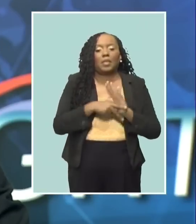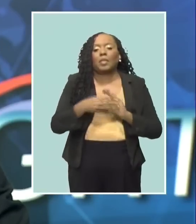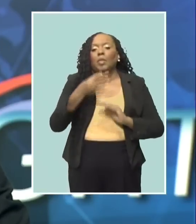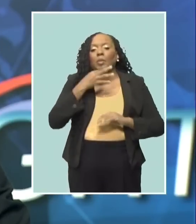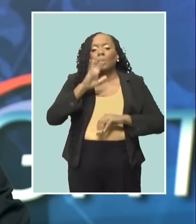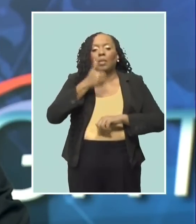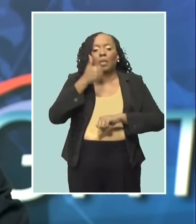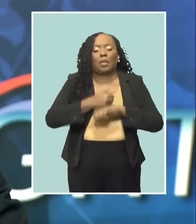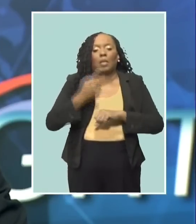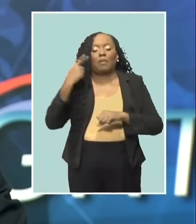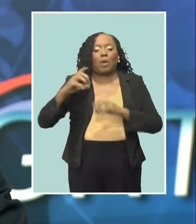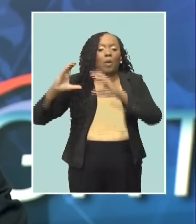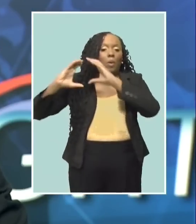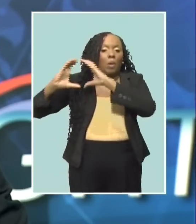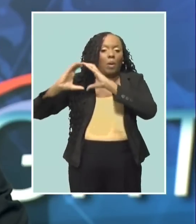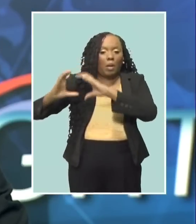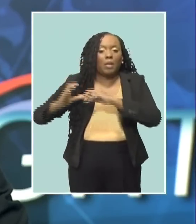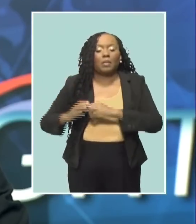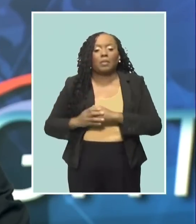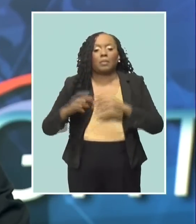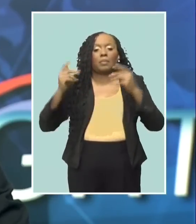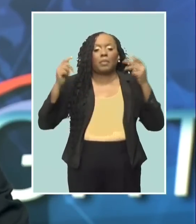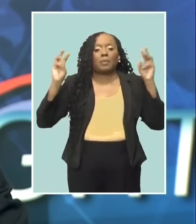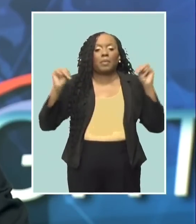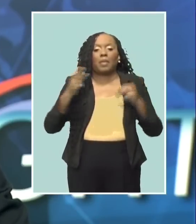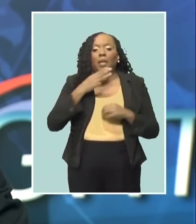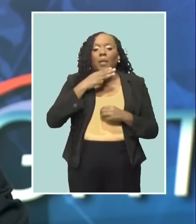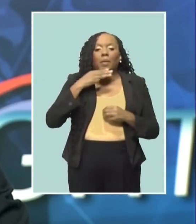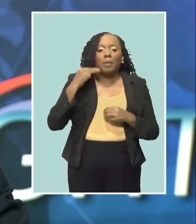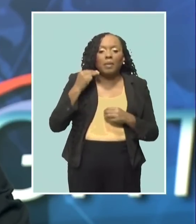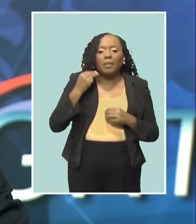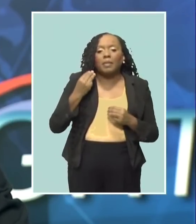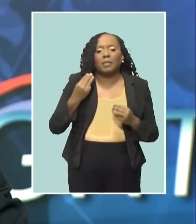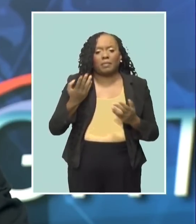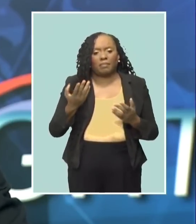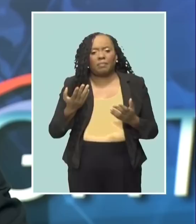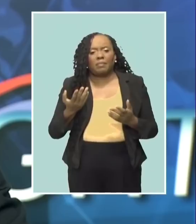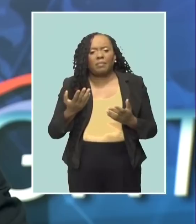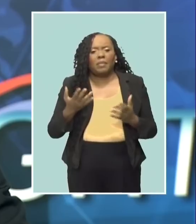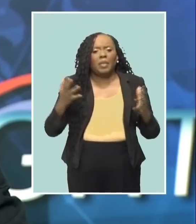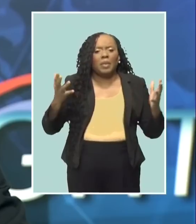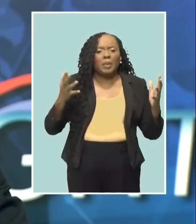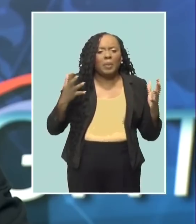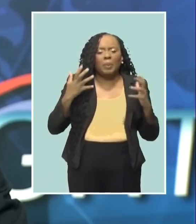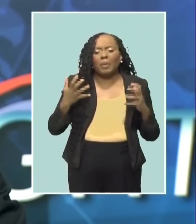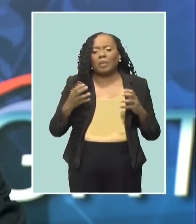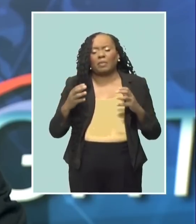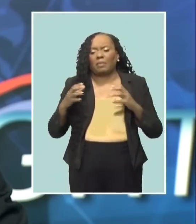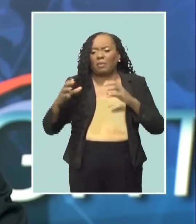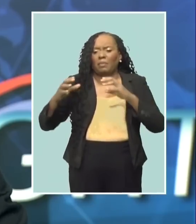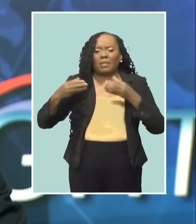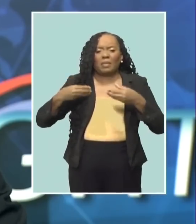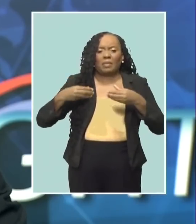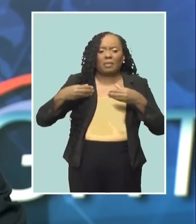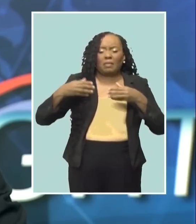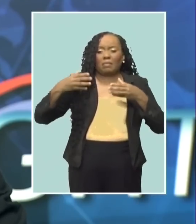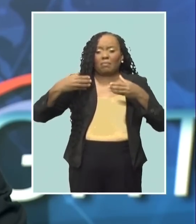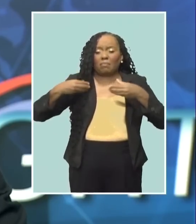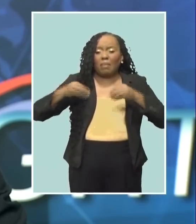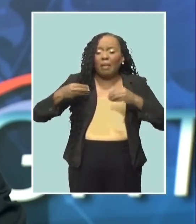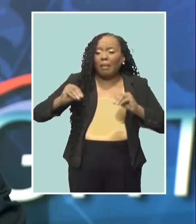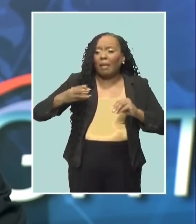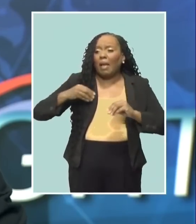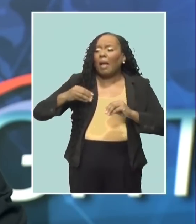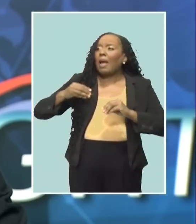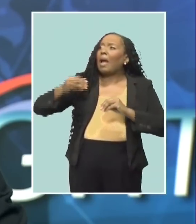govern the coconut industry. That's according to Prime Minister Mia Motley, who particularly wants to see the picking of coconuts